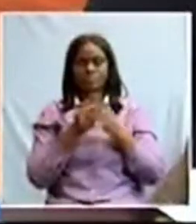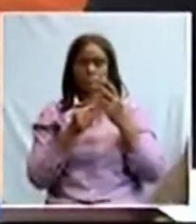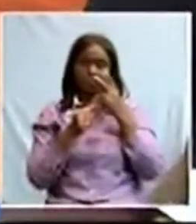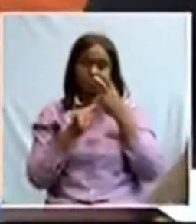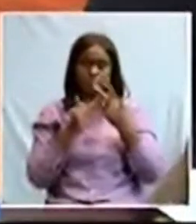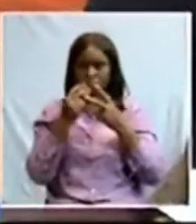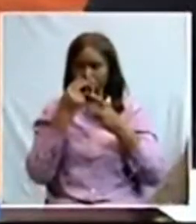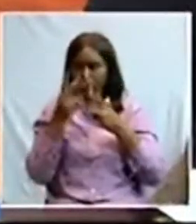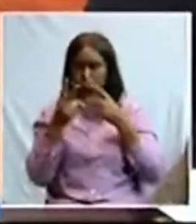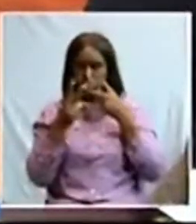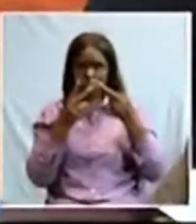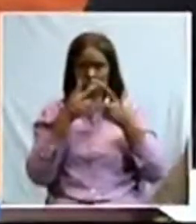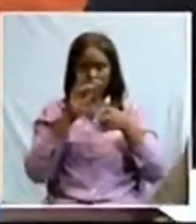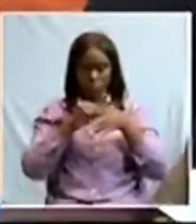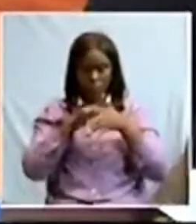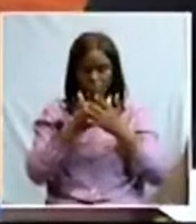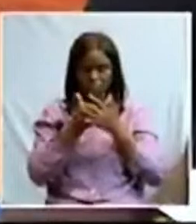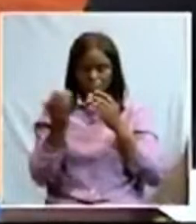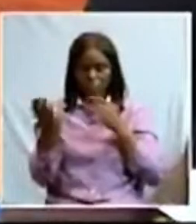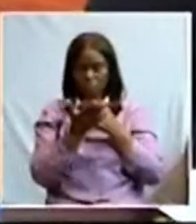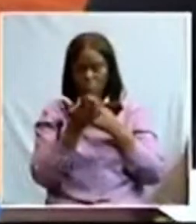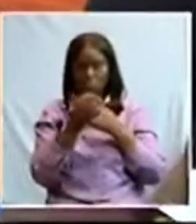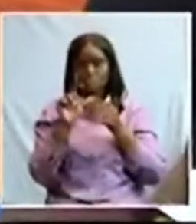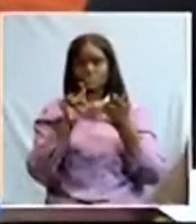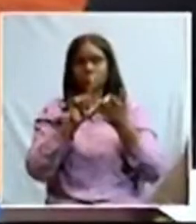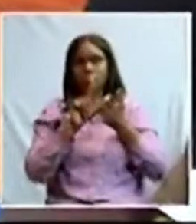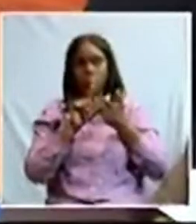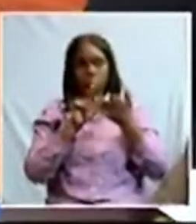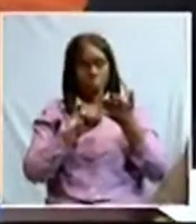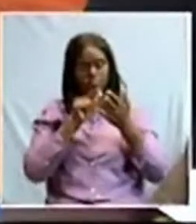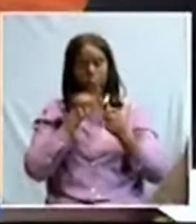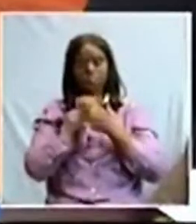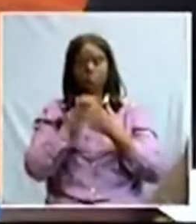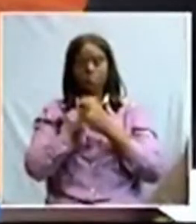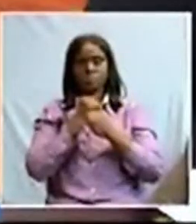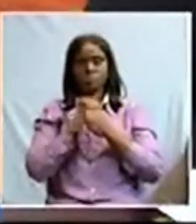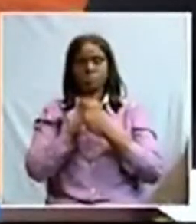Looking at how the loan component is performing,